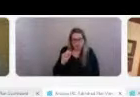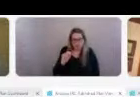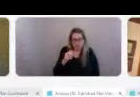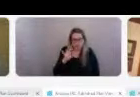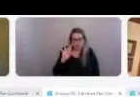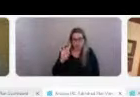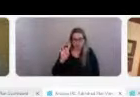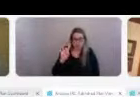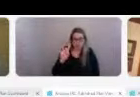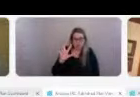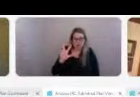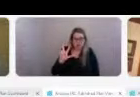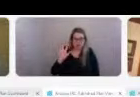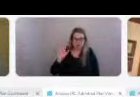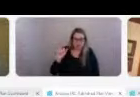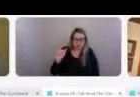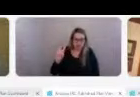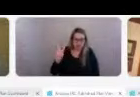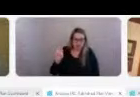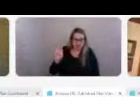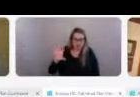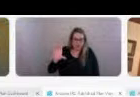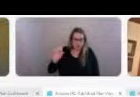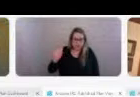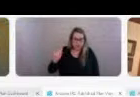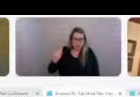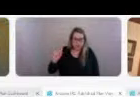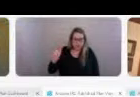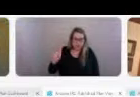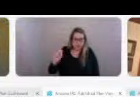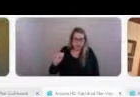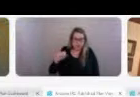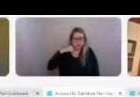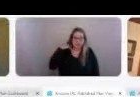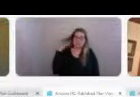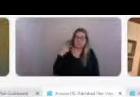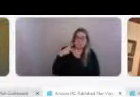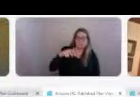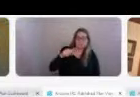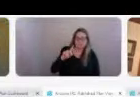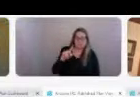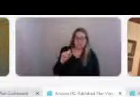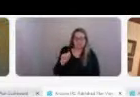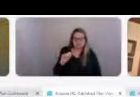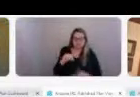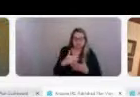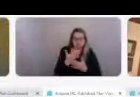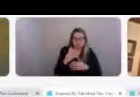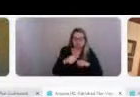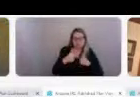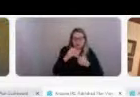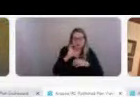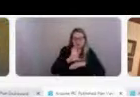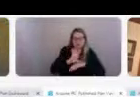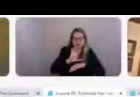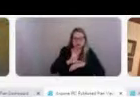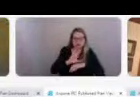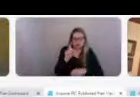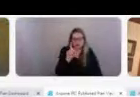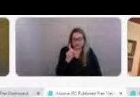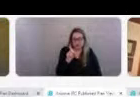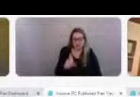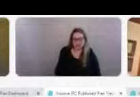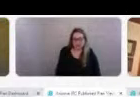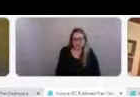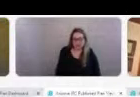83rd avenue and cactus in peoria and i'm a pastor at first new life church was at 19th avenue and roser in phoenix